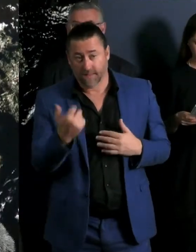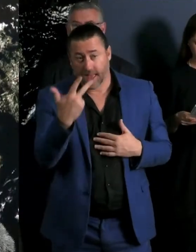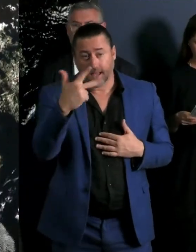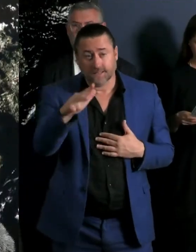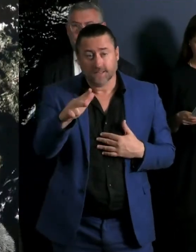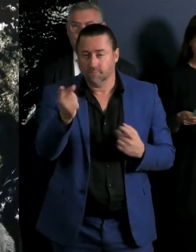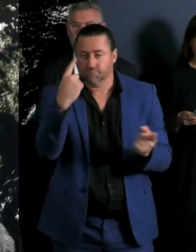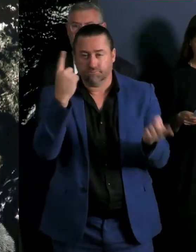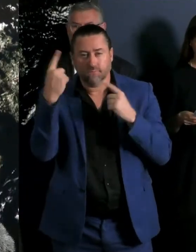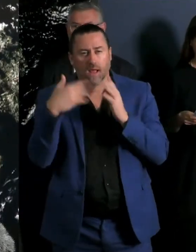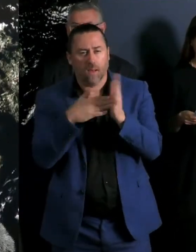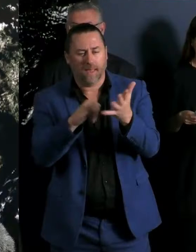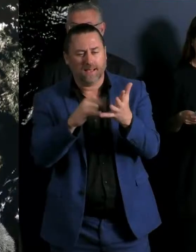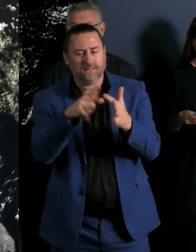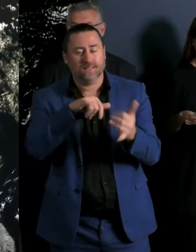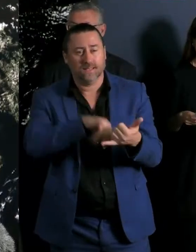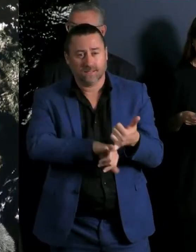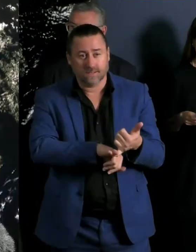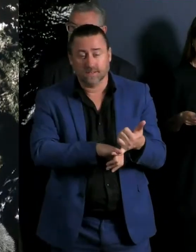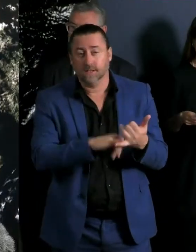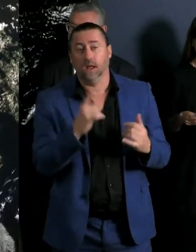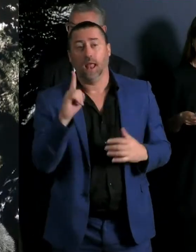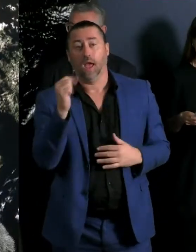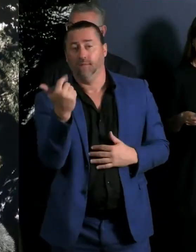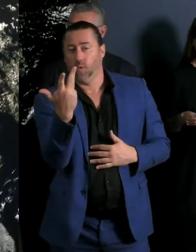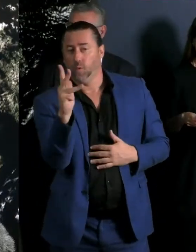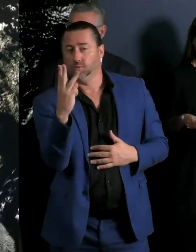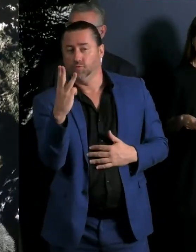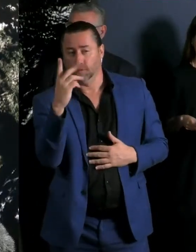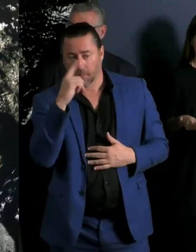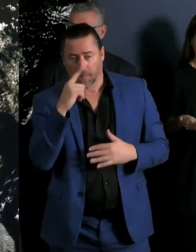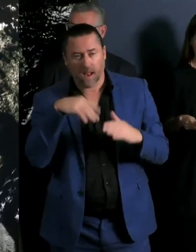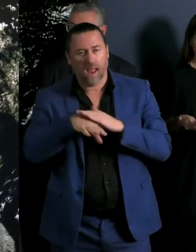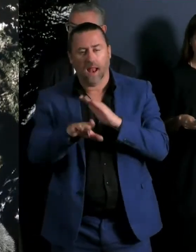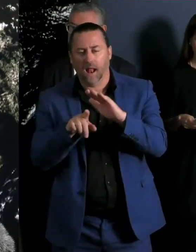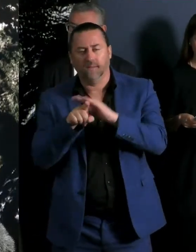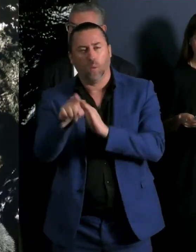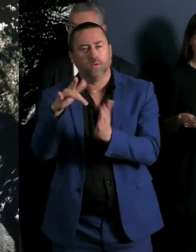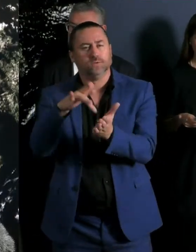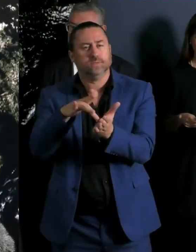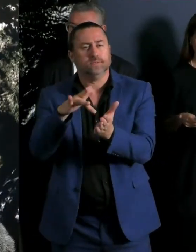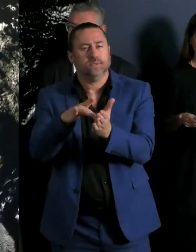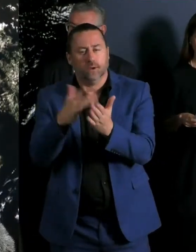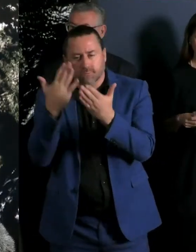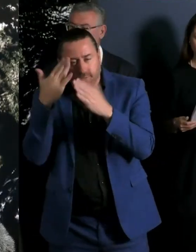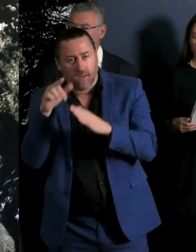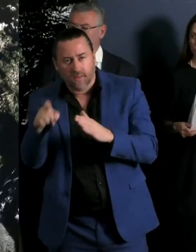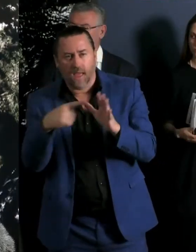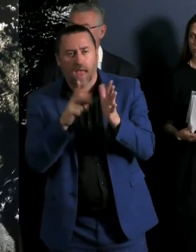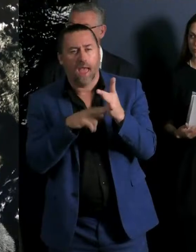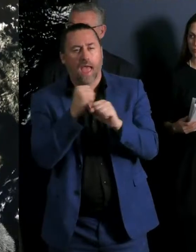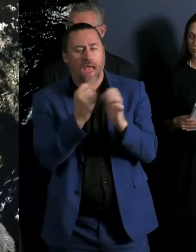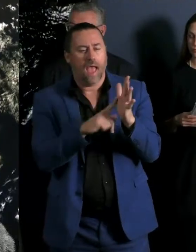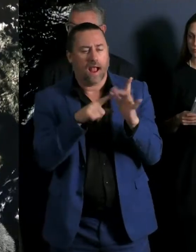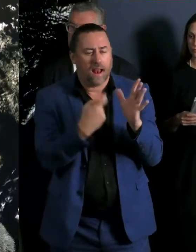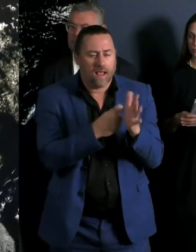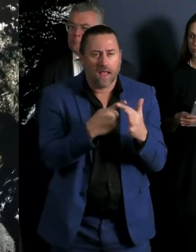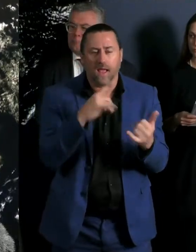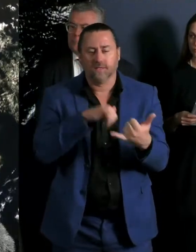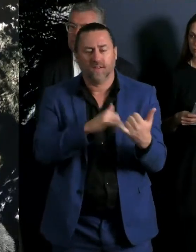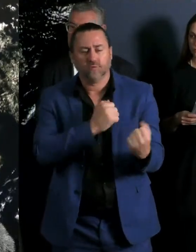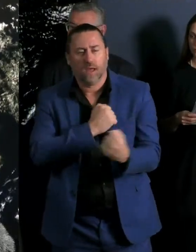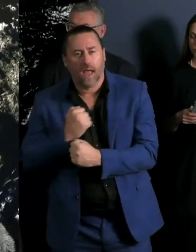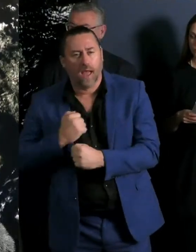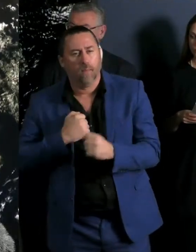for assistance. 93 people are currently in evacuation centres. Anglicare, the Salvos and Vinnies are engaging